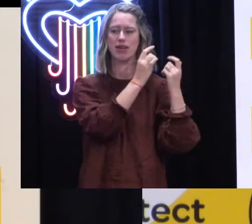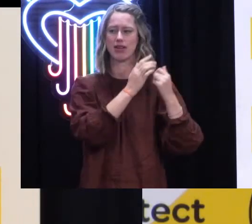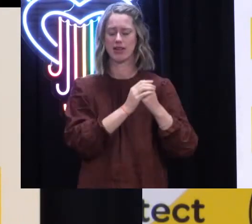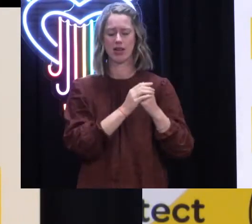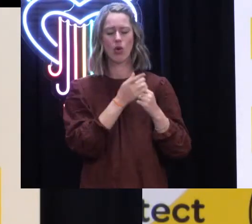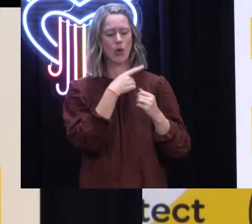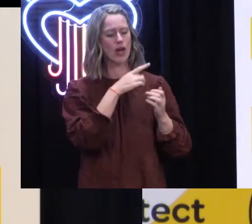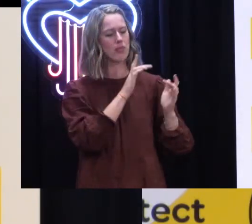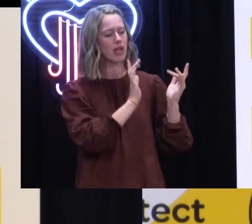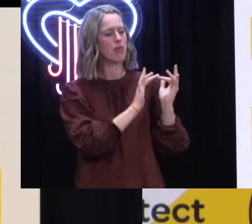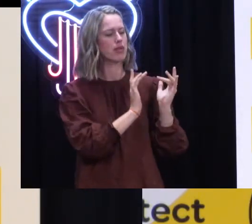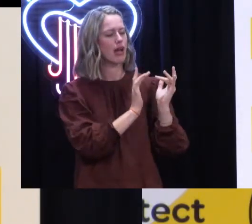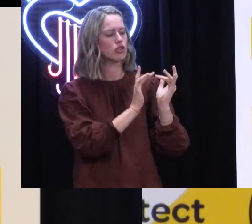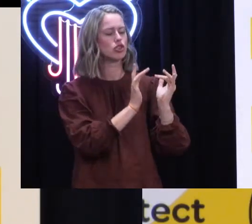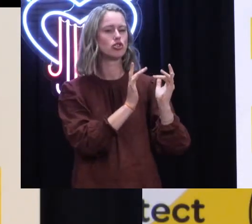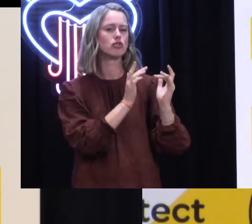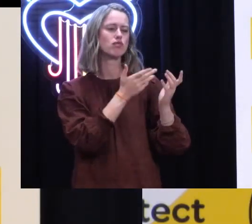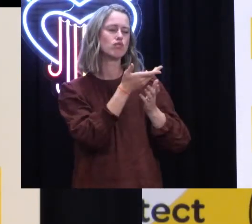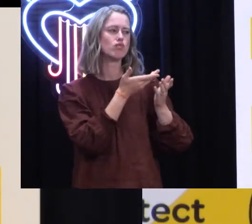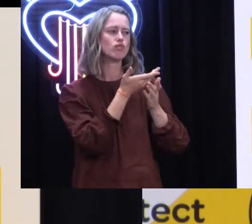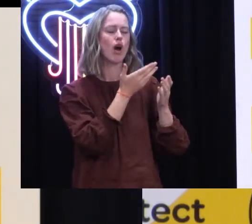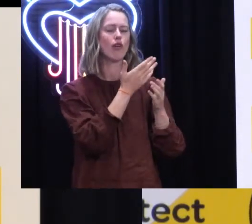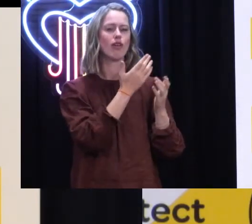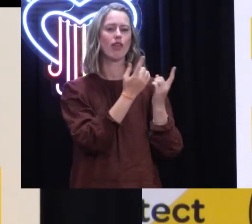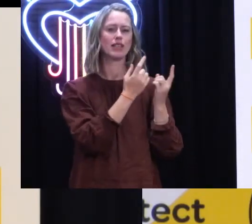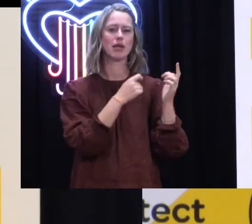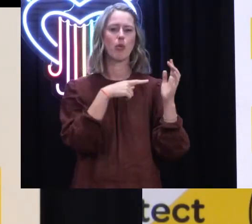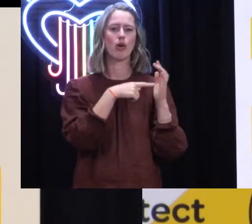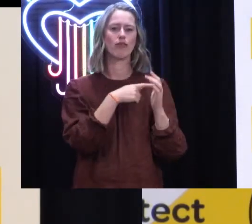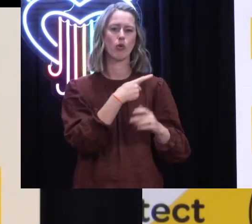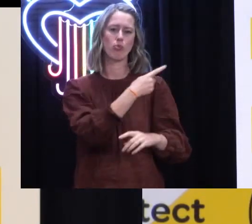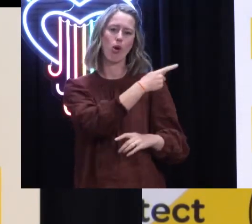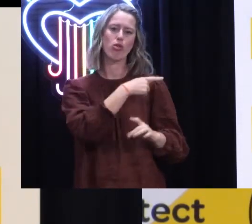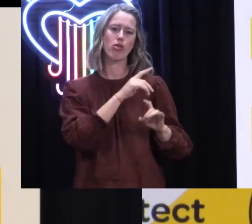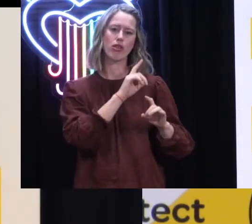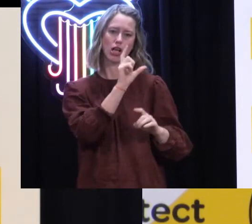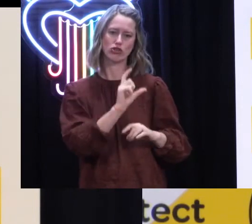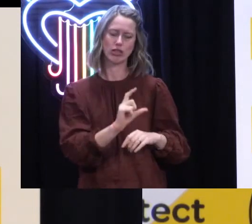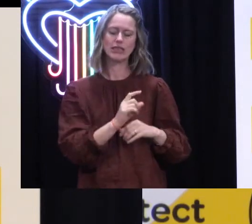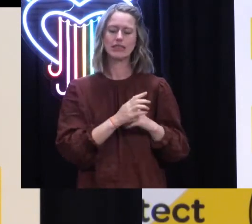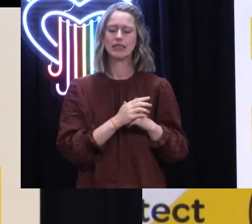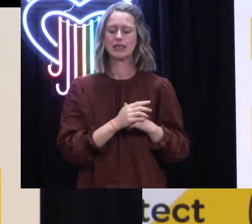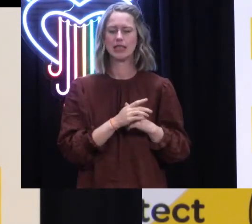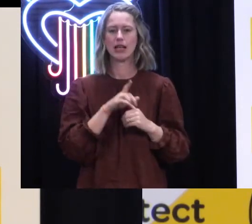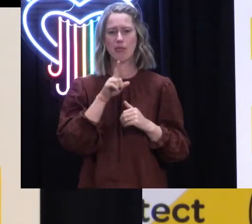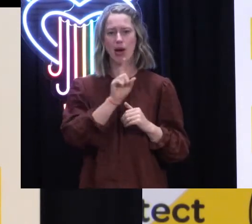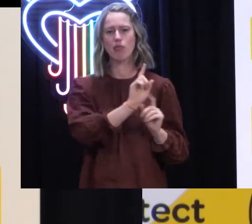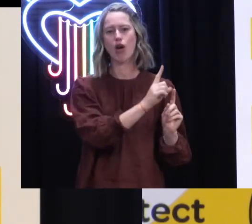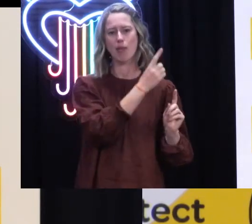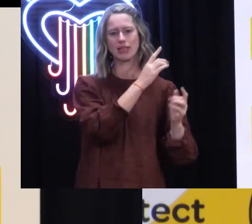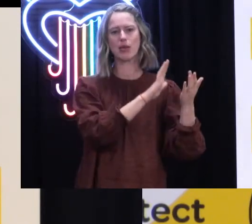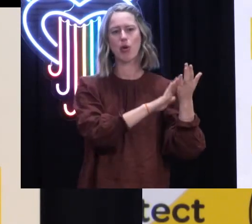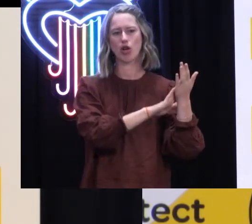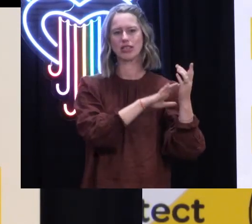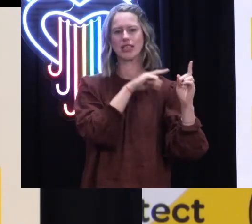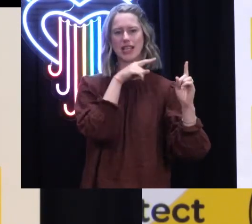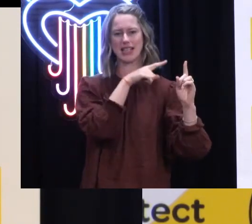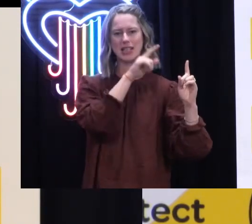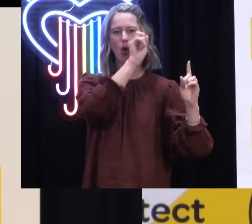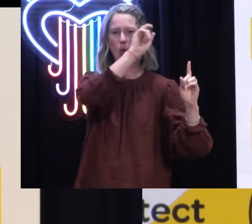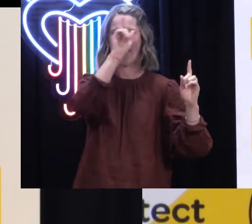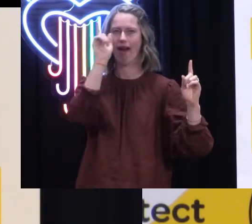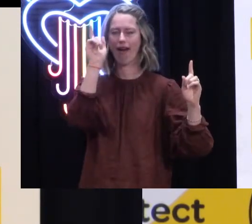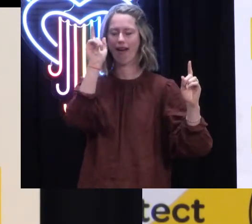in close touch on matters of importance to both of us. But as you can imagine, Prime Minister Morrison was also very well